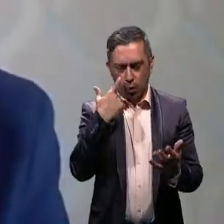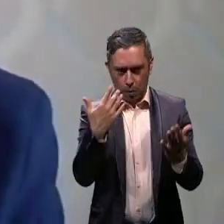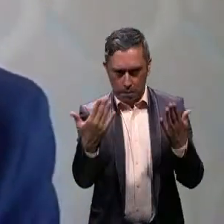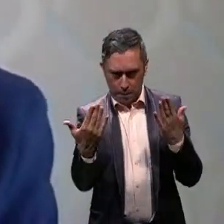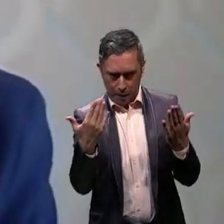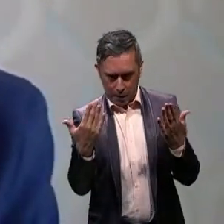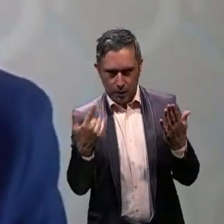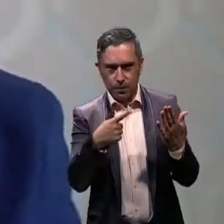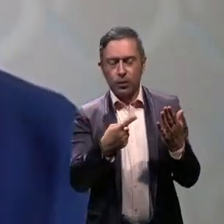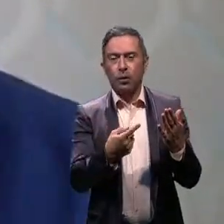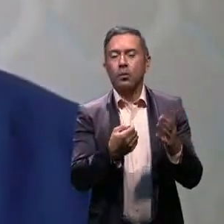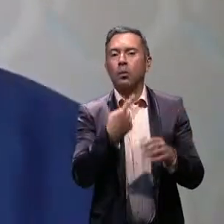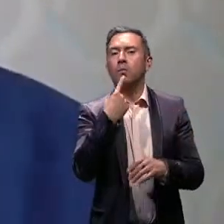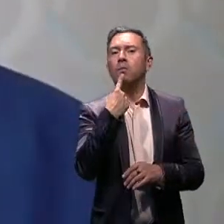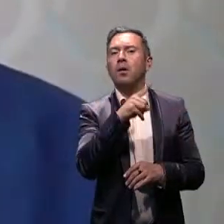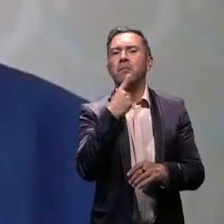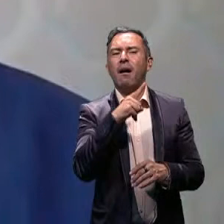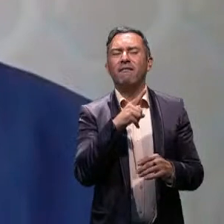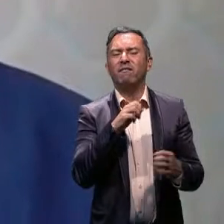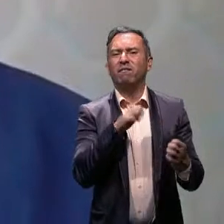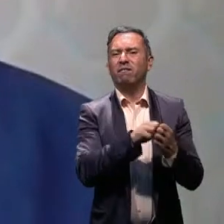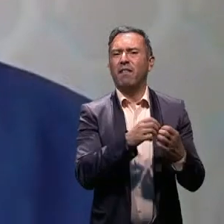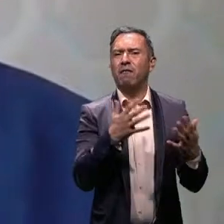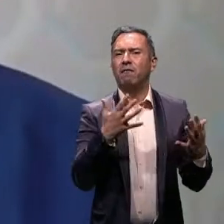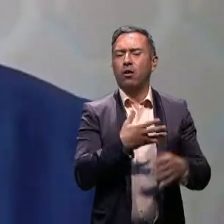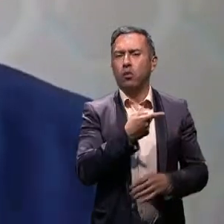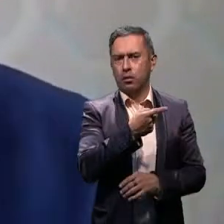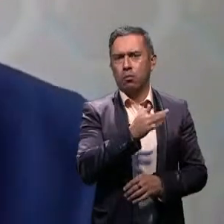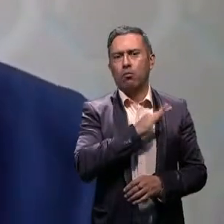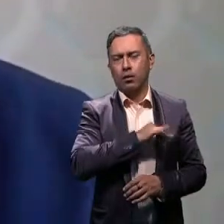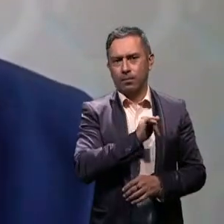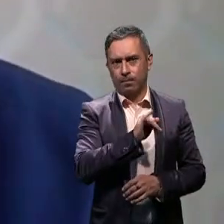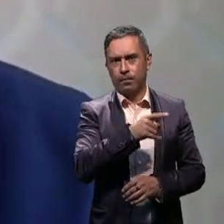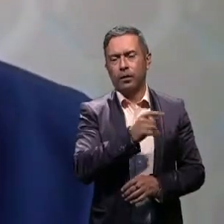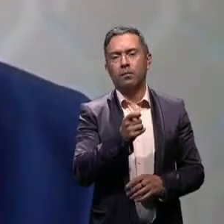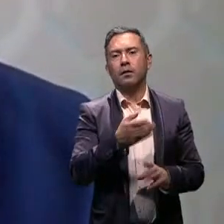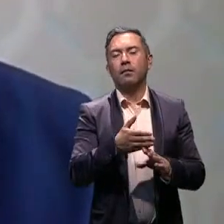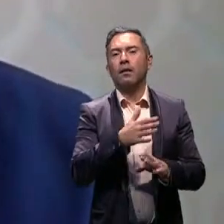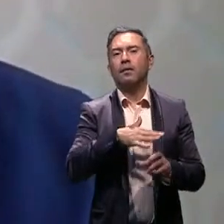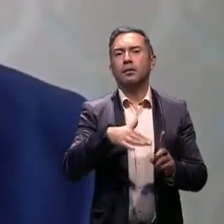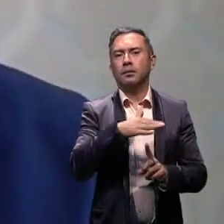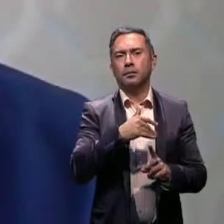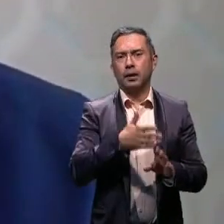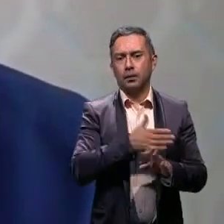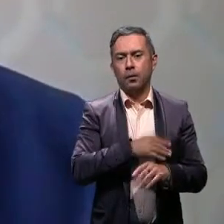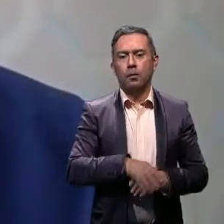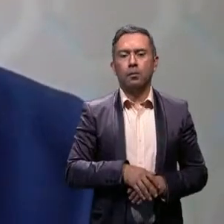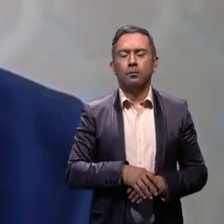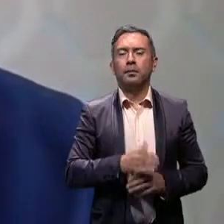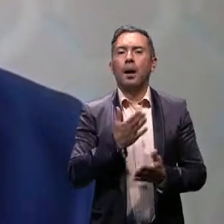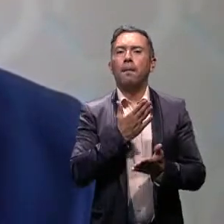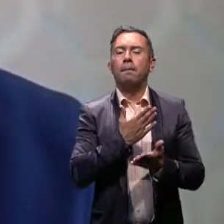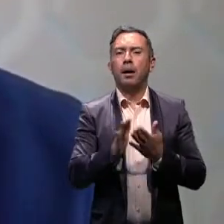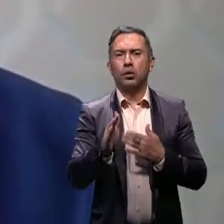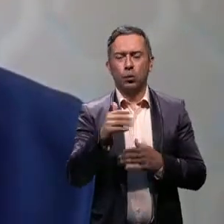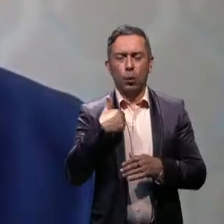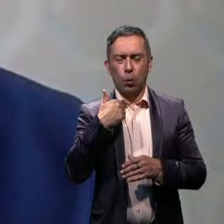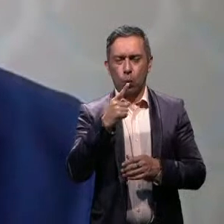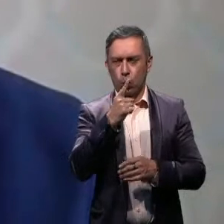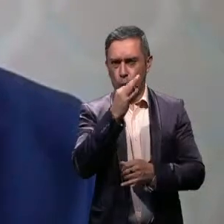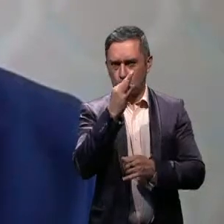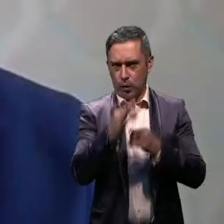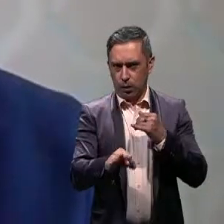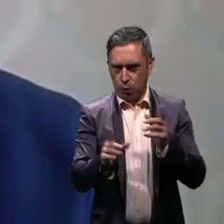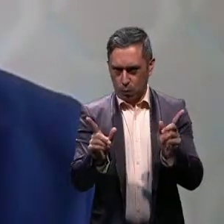that are described in a very short manner of the previous scenarios. And I would like